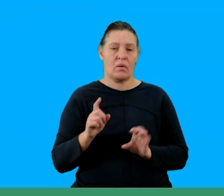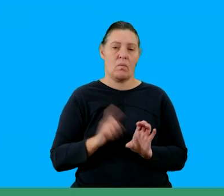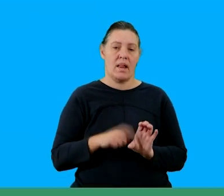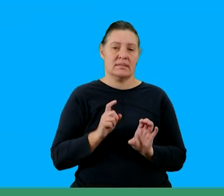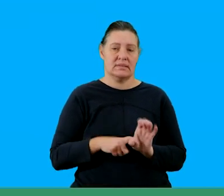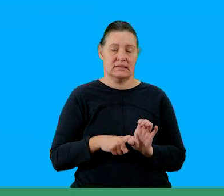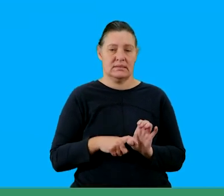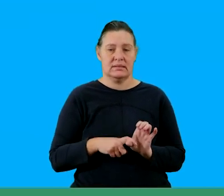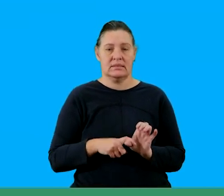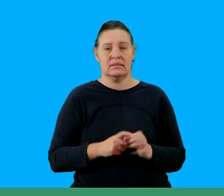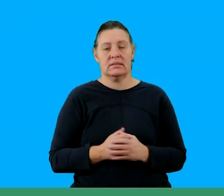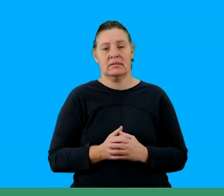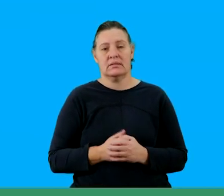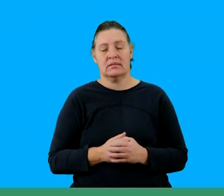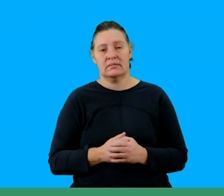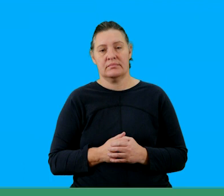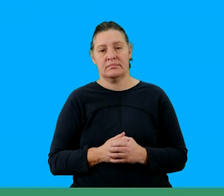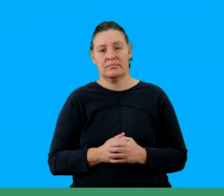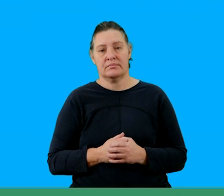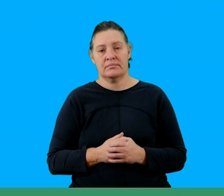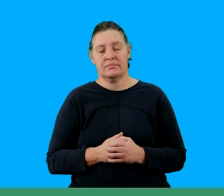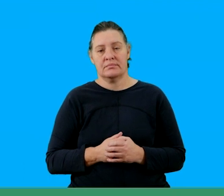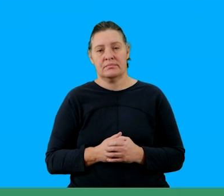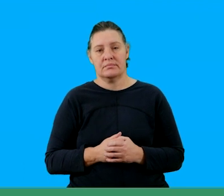the quality